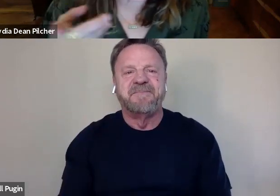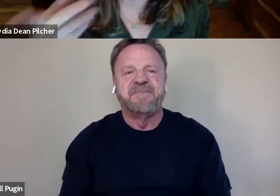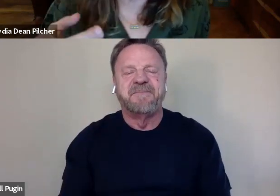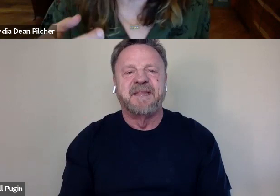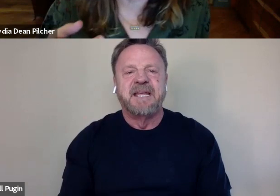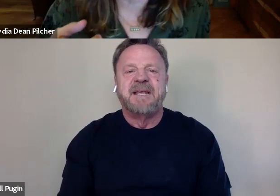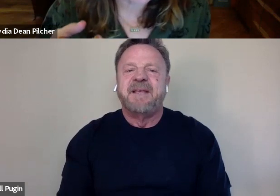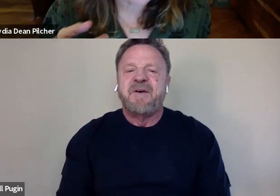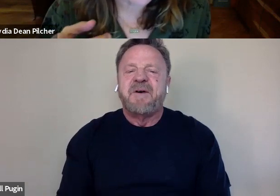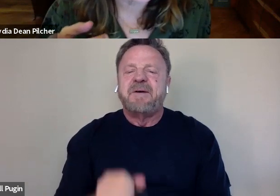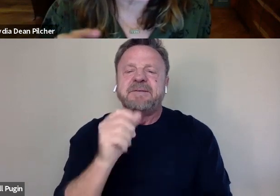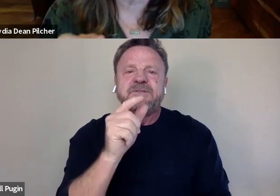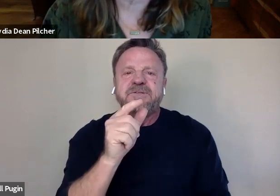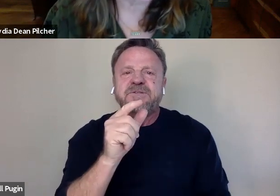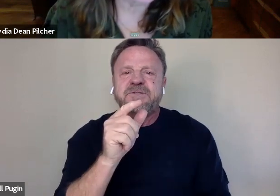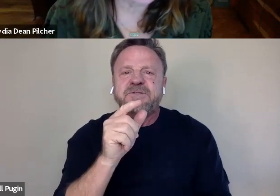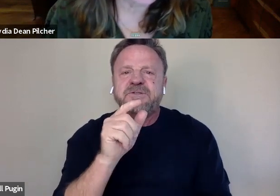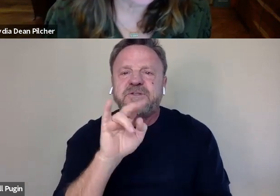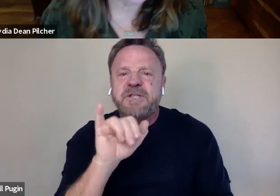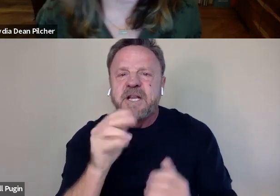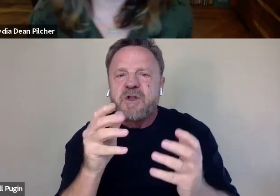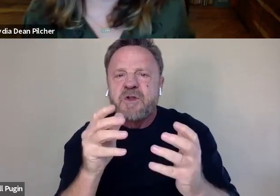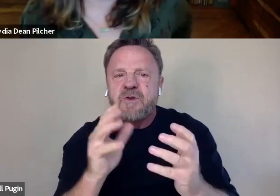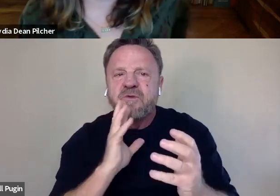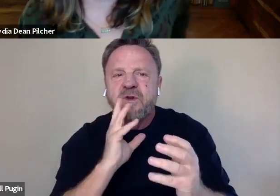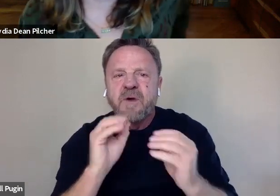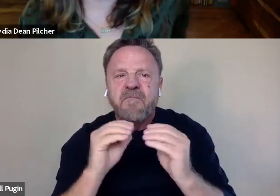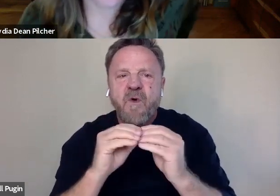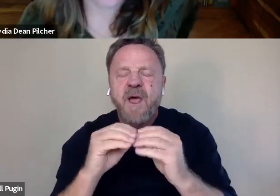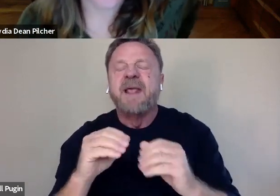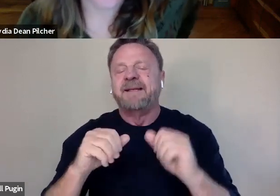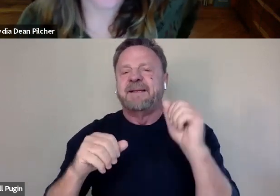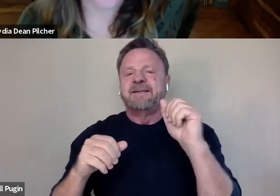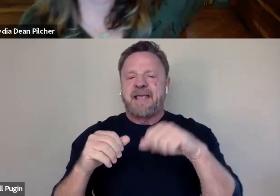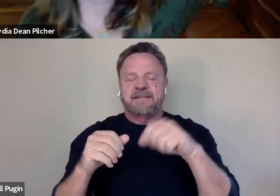Well, Ginny, you want to talk more about that? Yeah. Well, I'll just say that, there's this,